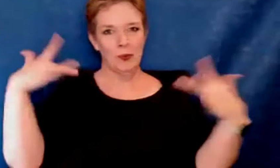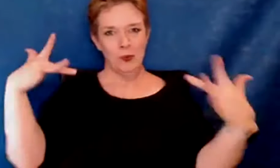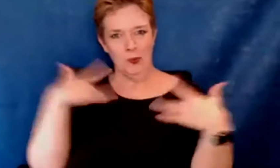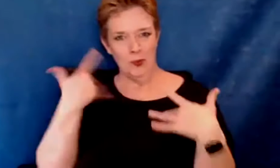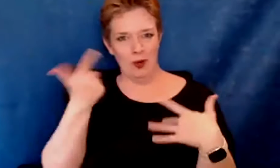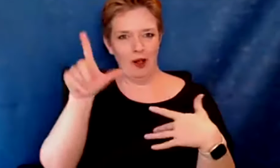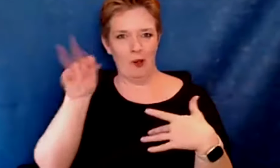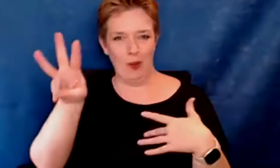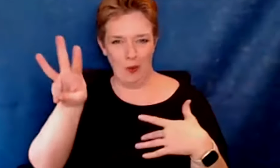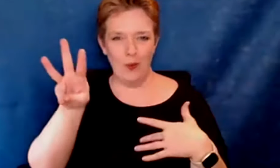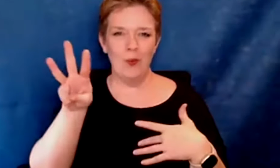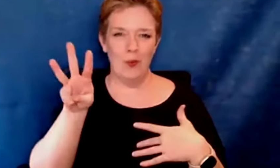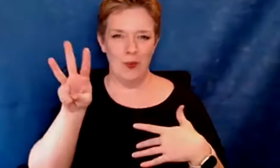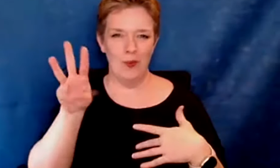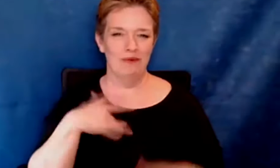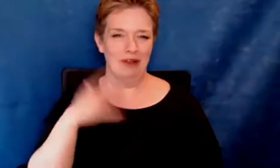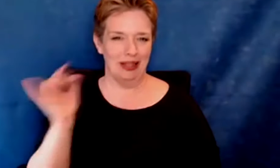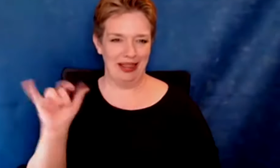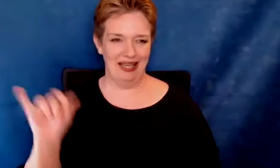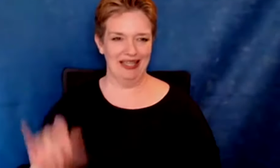It's a rather